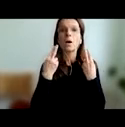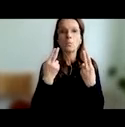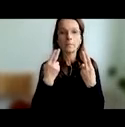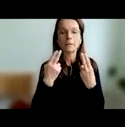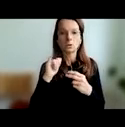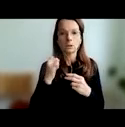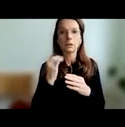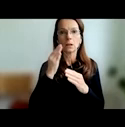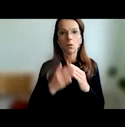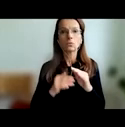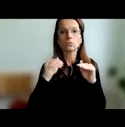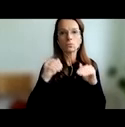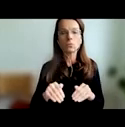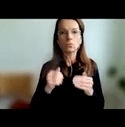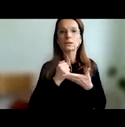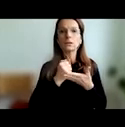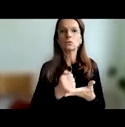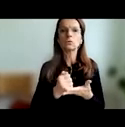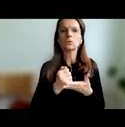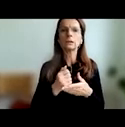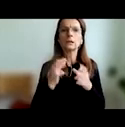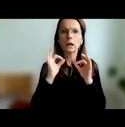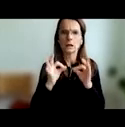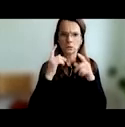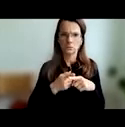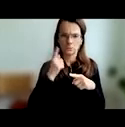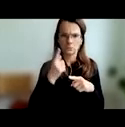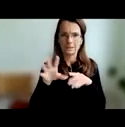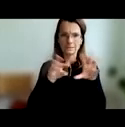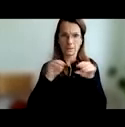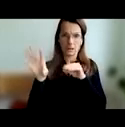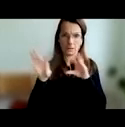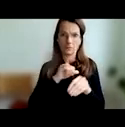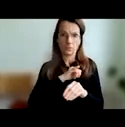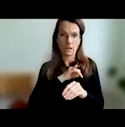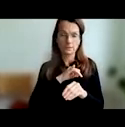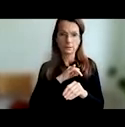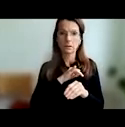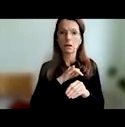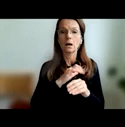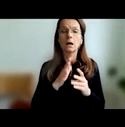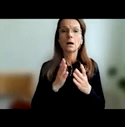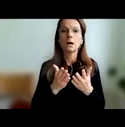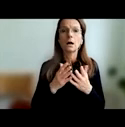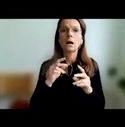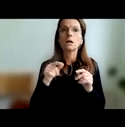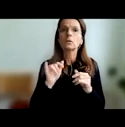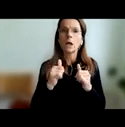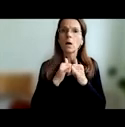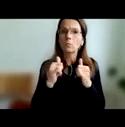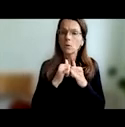and structural management. What is important is to identify the relevance